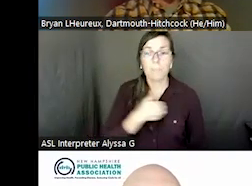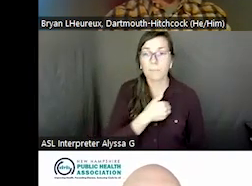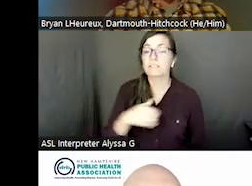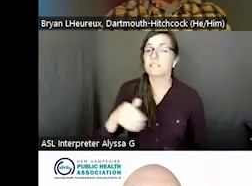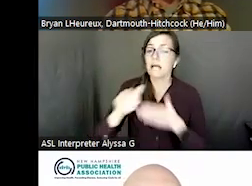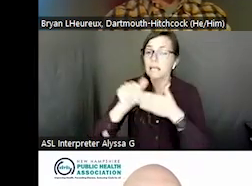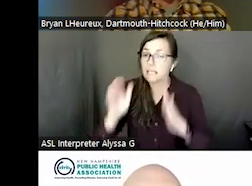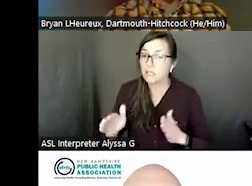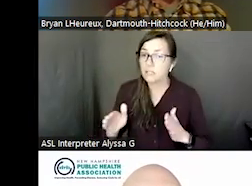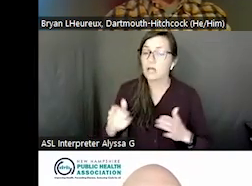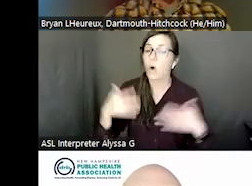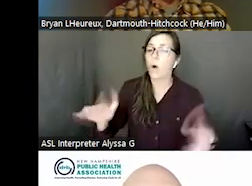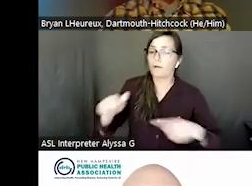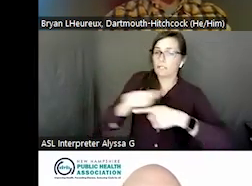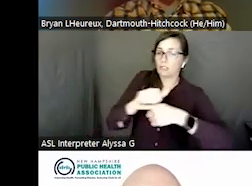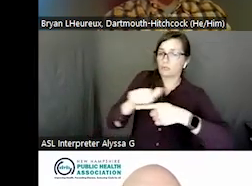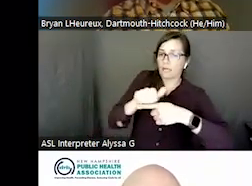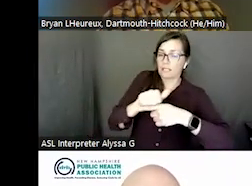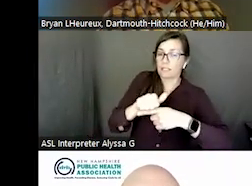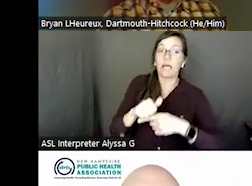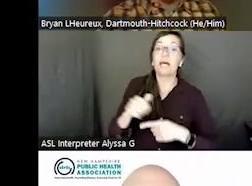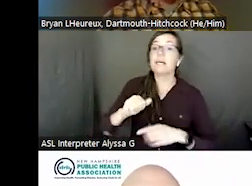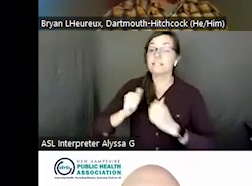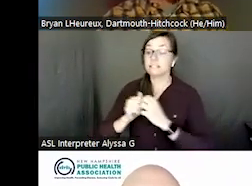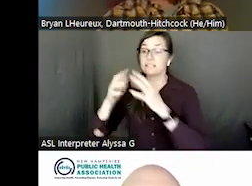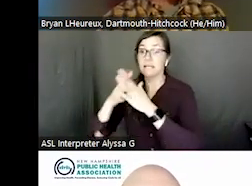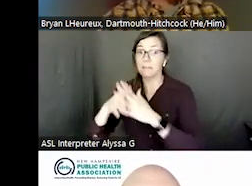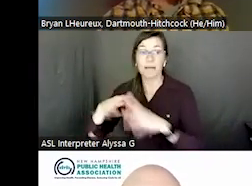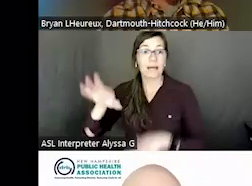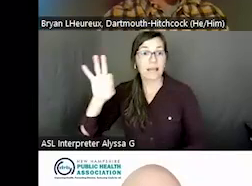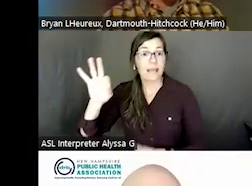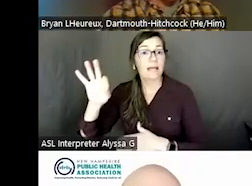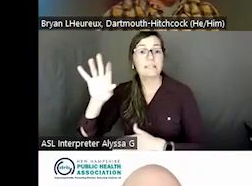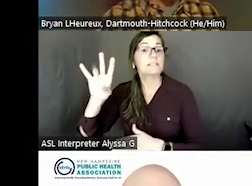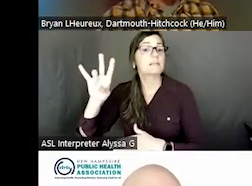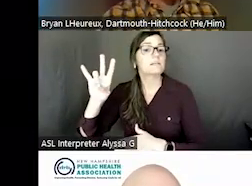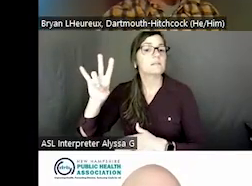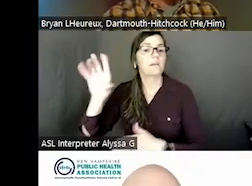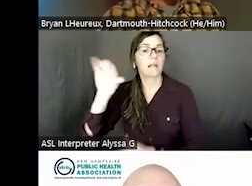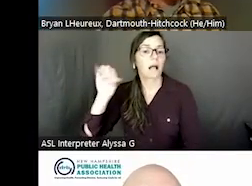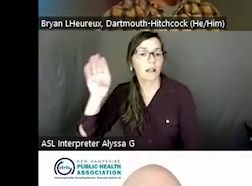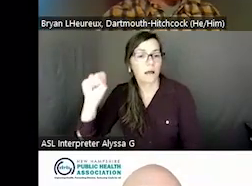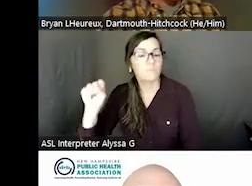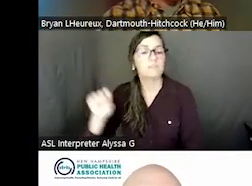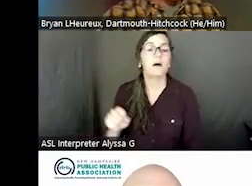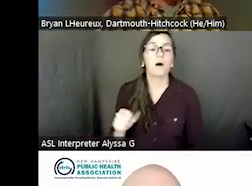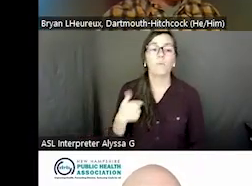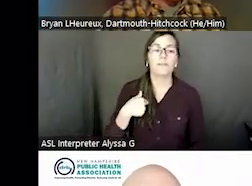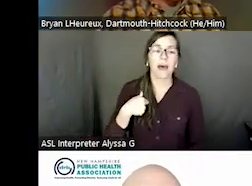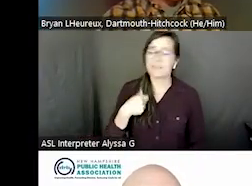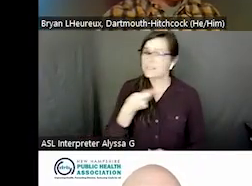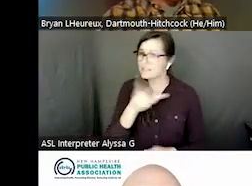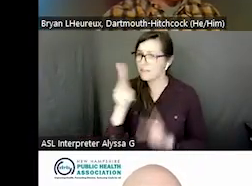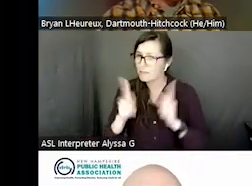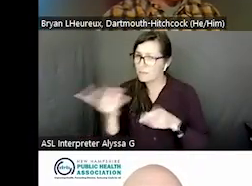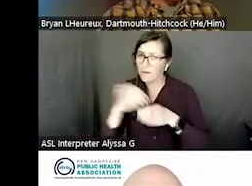started 9 clubs, 7 have been sustained. We've had hundreds of people participate in our ECHO series, and we're doing 2.0